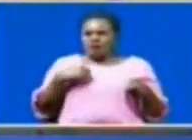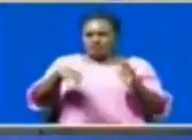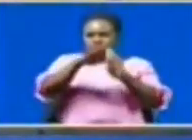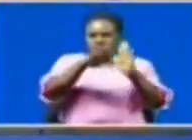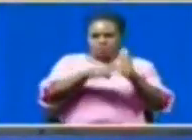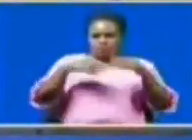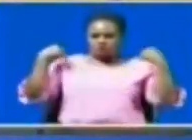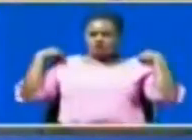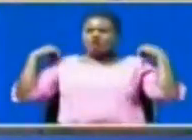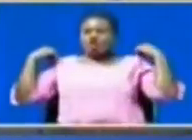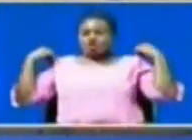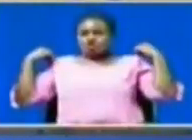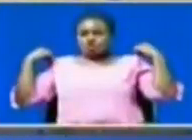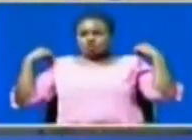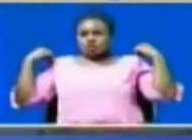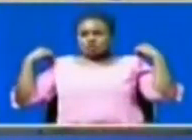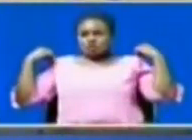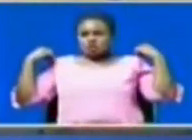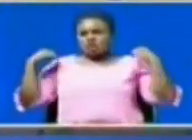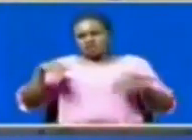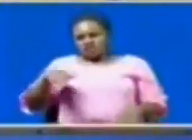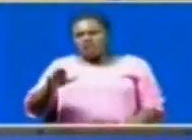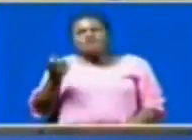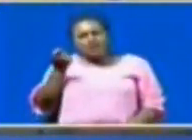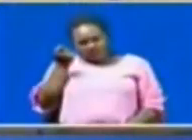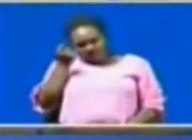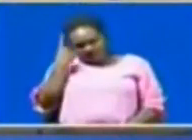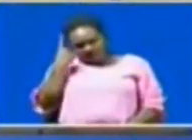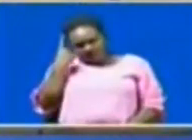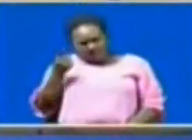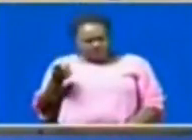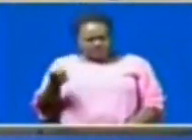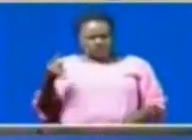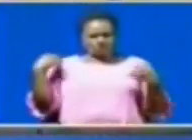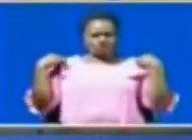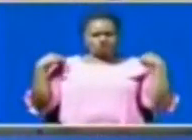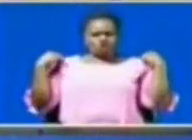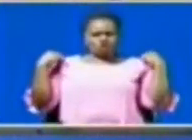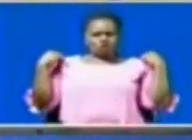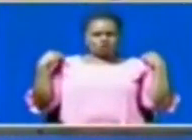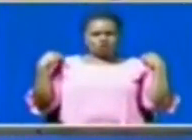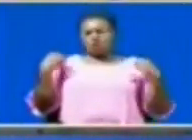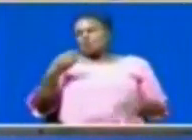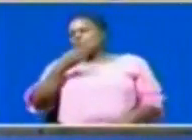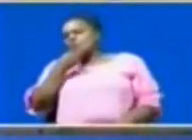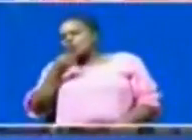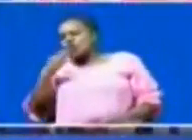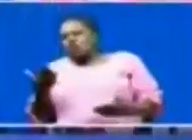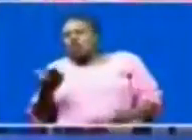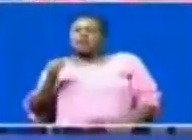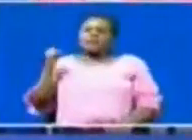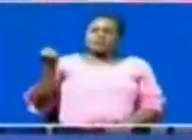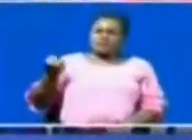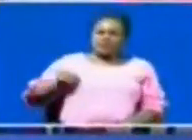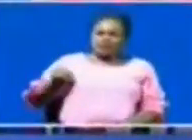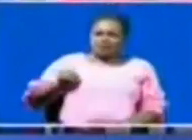about clothes we wear. So that they can also understand that these kind of clothes are worn by maybe this kind of gender.